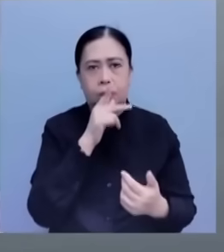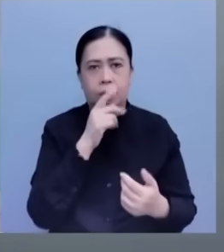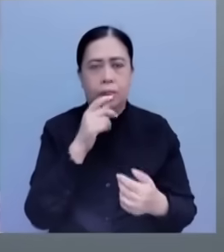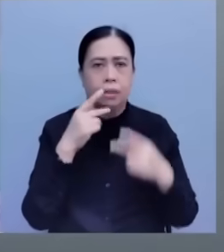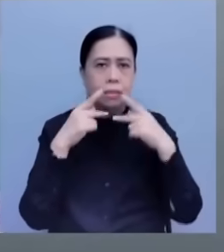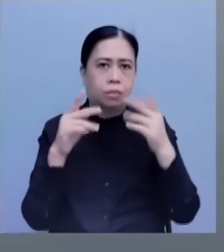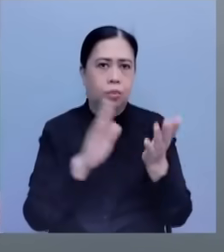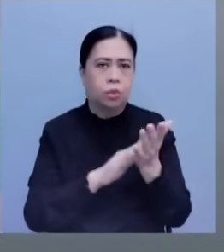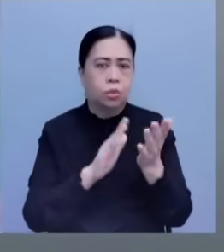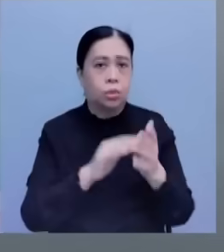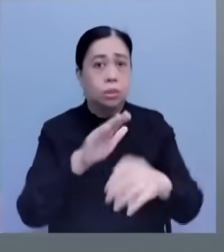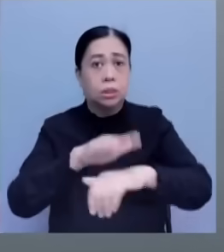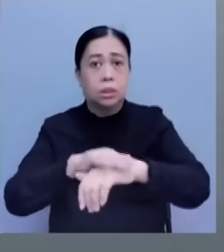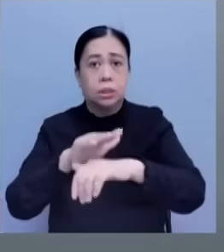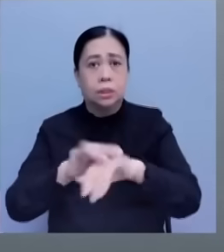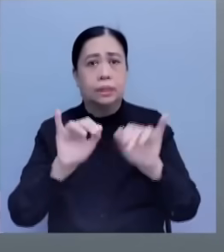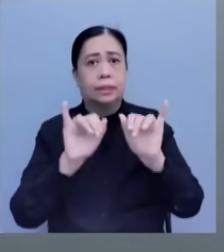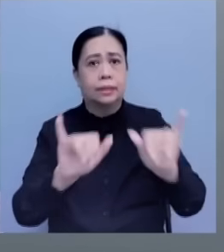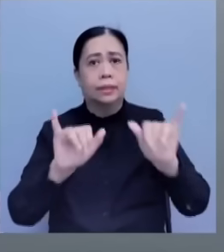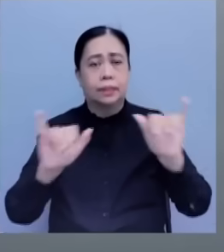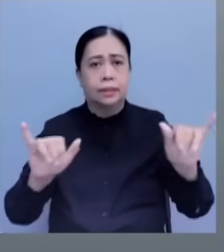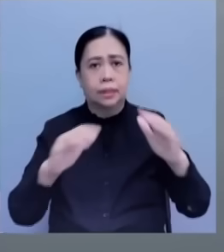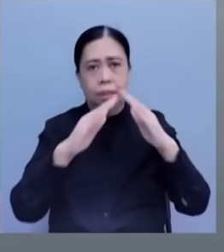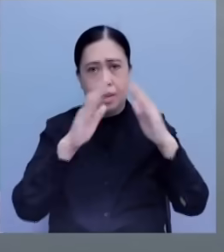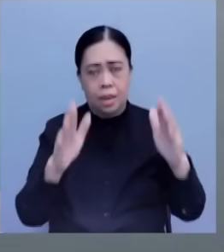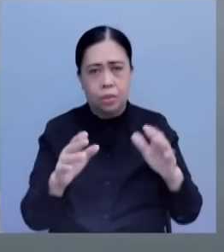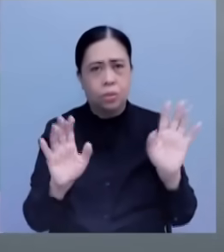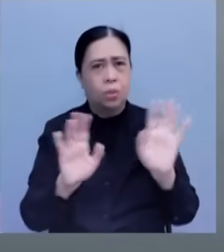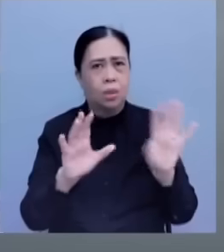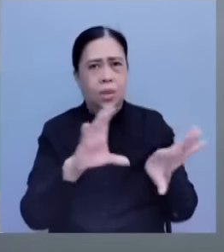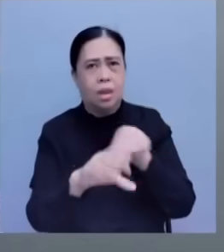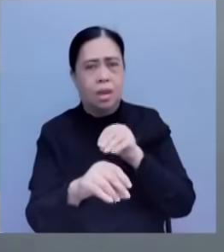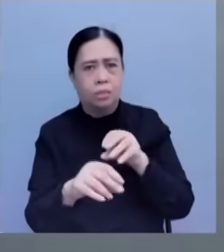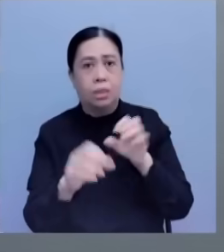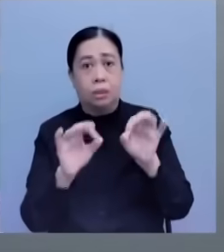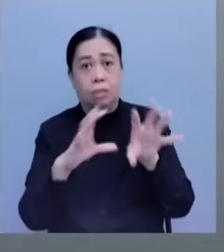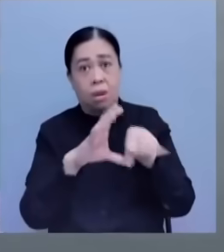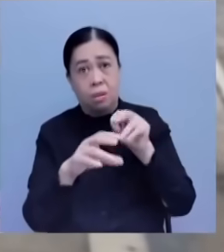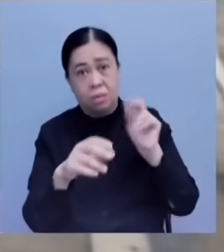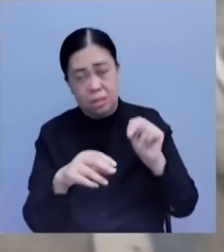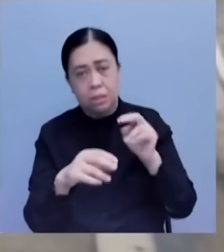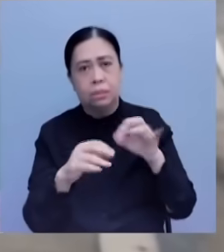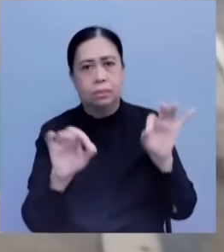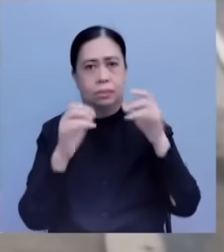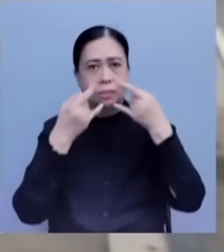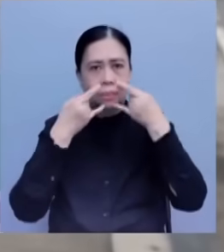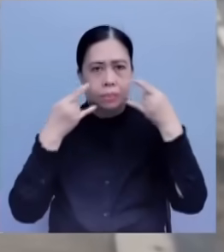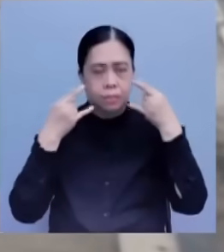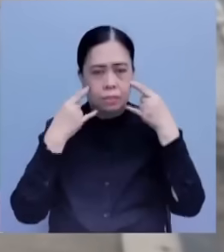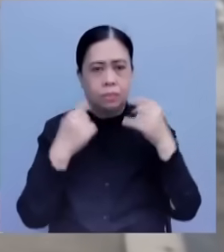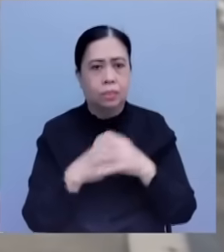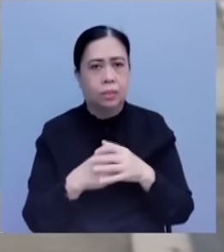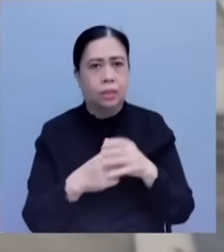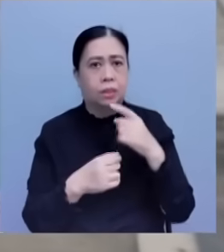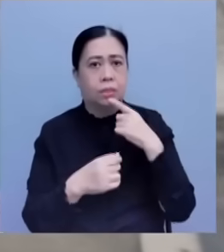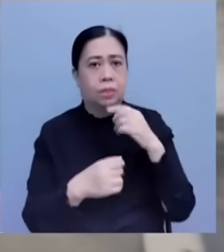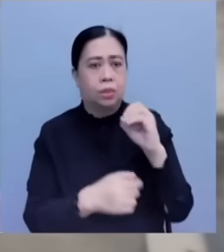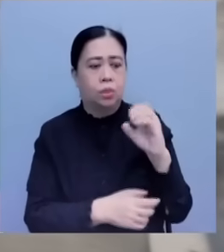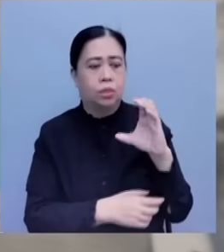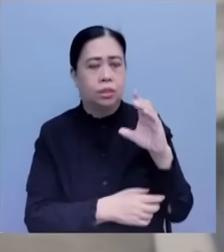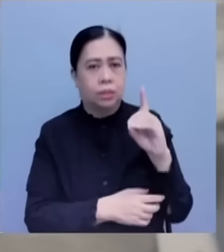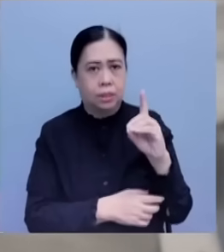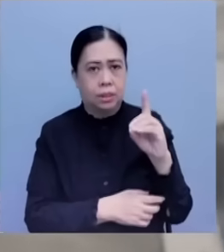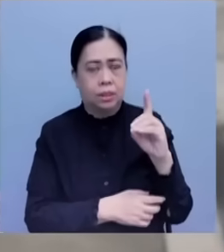reminded residents to stay indoors and wear masks if going outside. Carmina, Randy De La Paz of the Office of the Civil Defense,